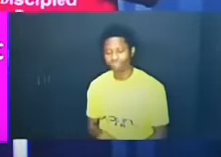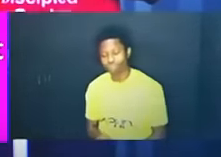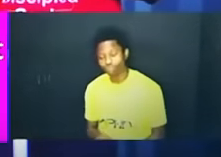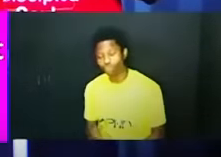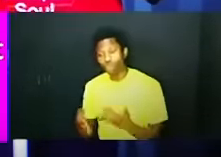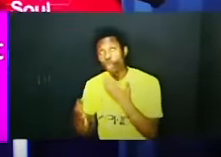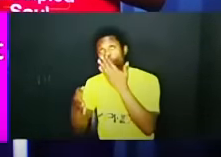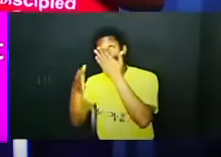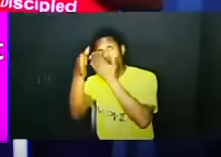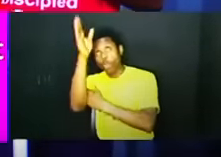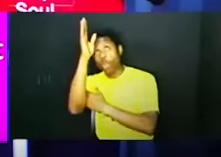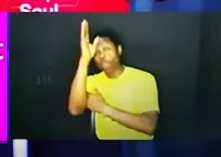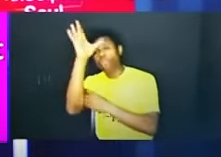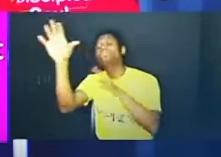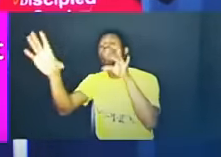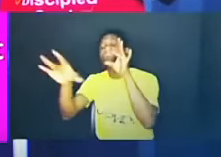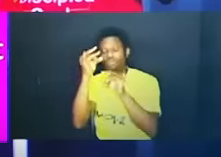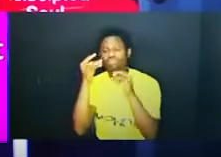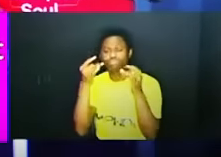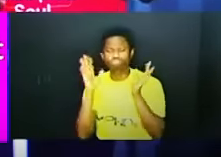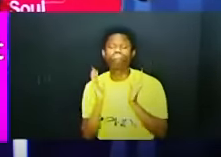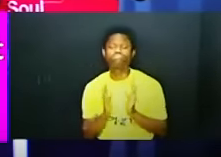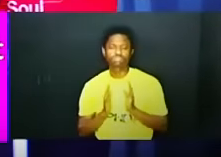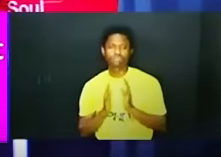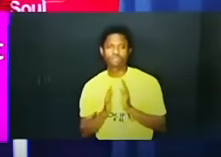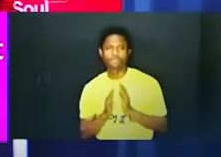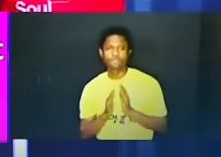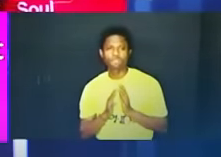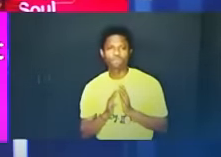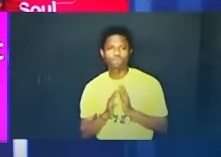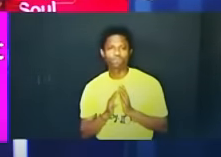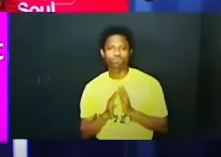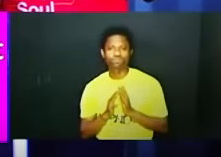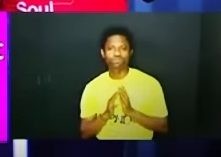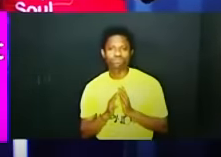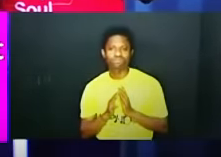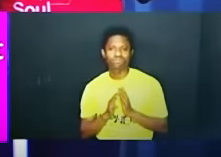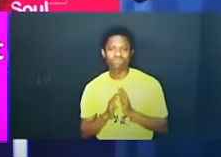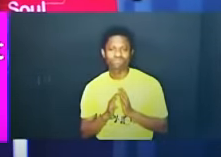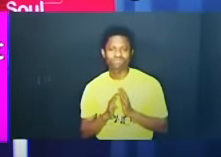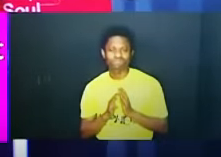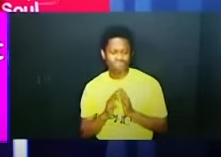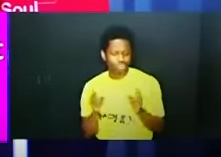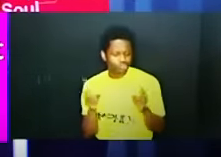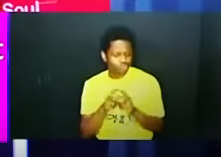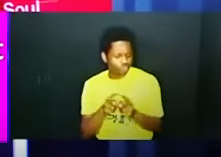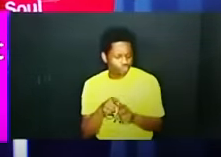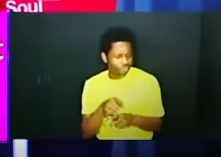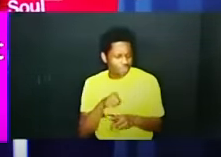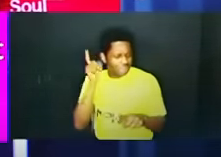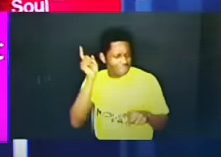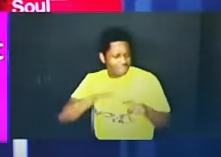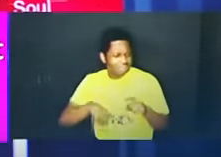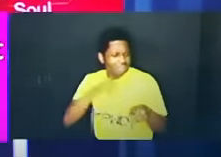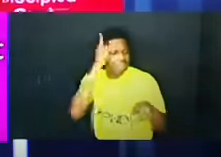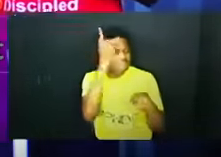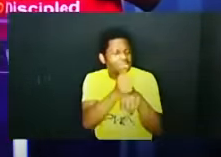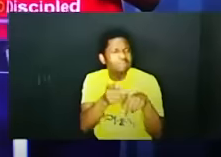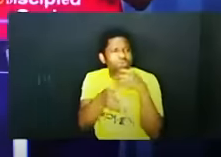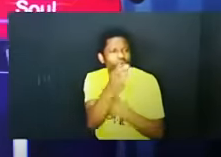say Onyankopon oyɛ honhom. So you cannot possibly contain him on a certain mountain or in Jerusalem.